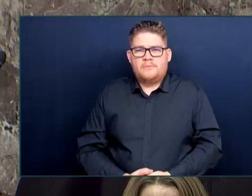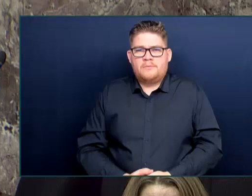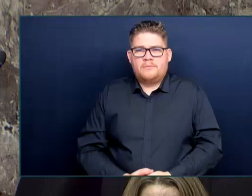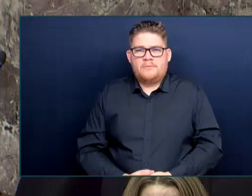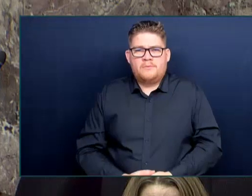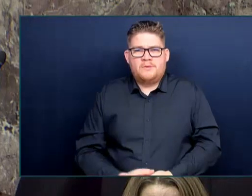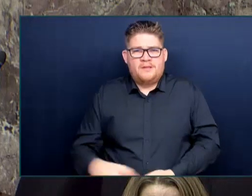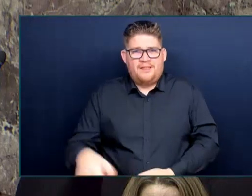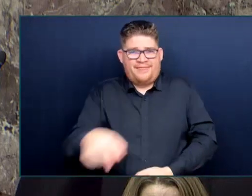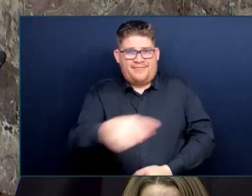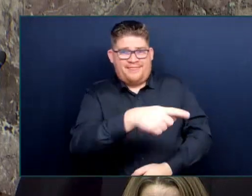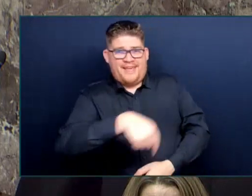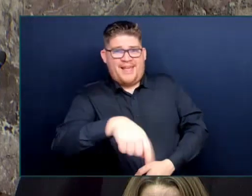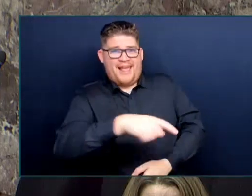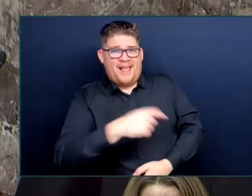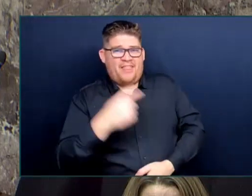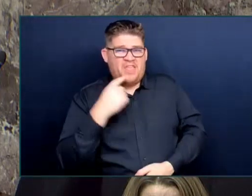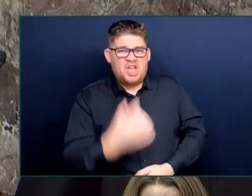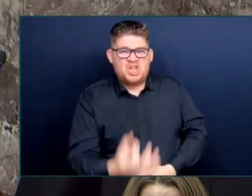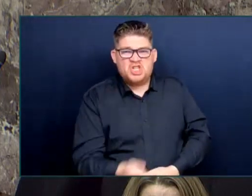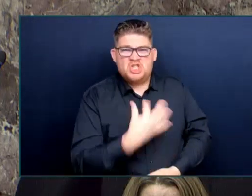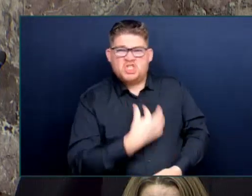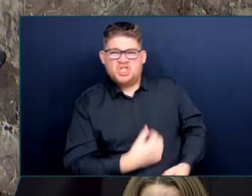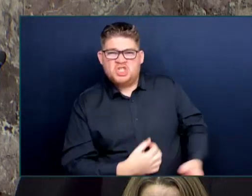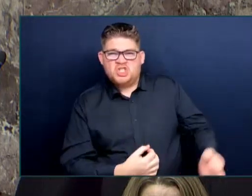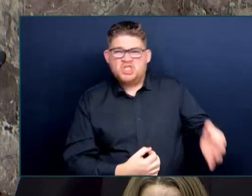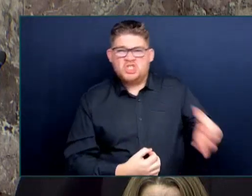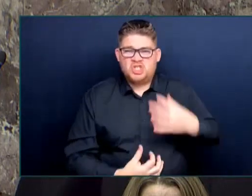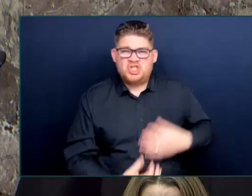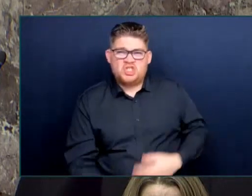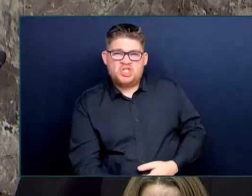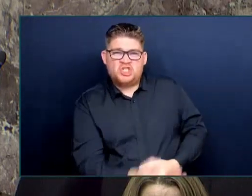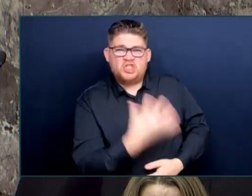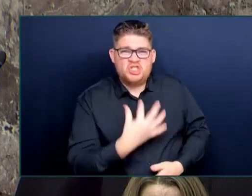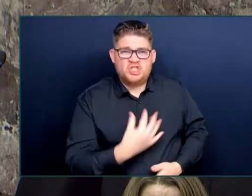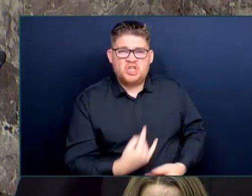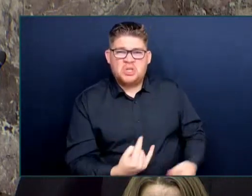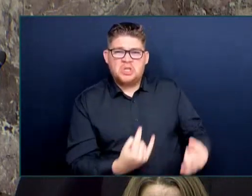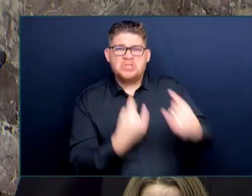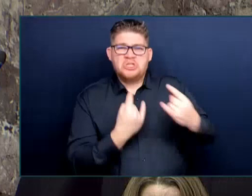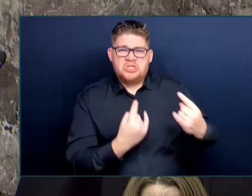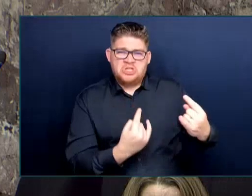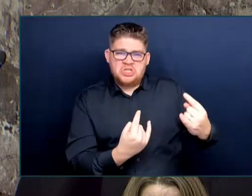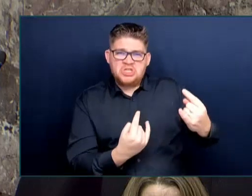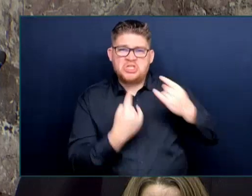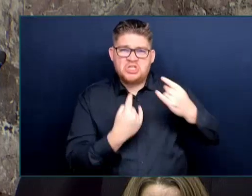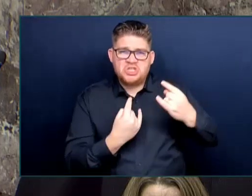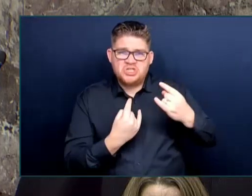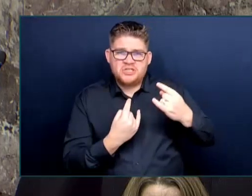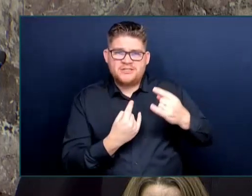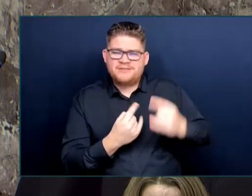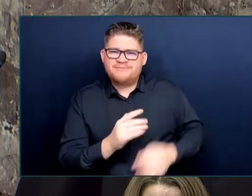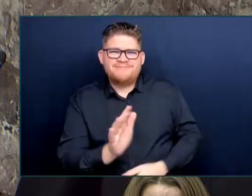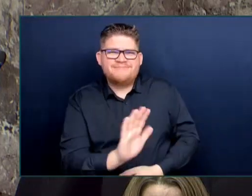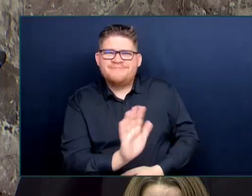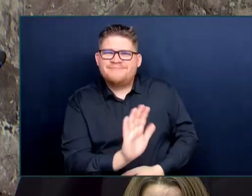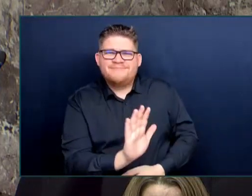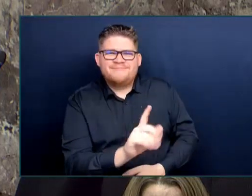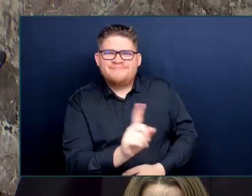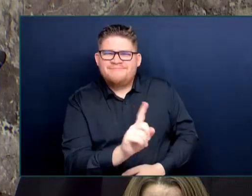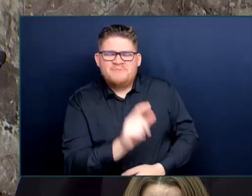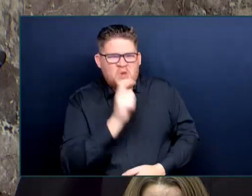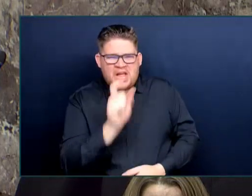this seriousness requires heckling, Honourable Speaker. It does not. It does not, Honourable Speaker.